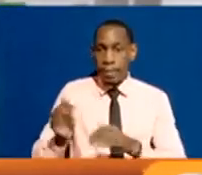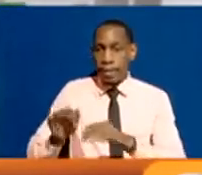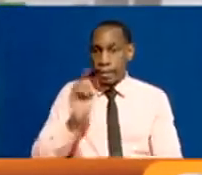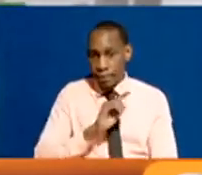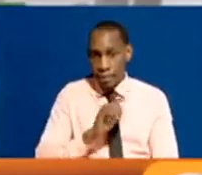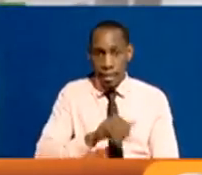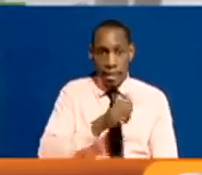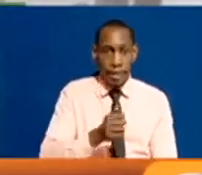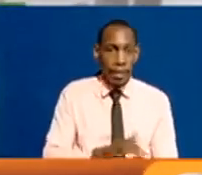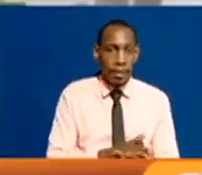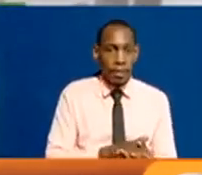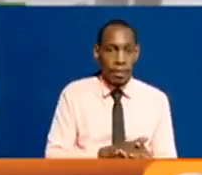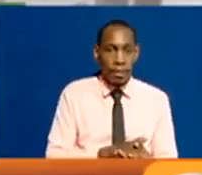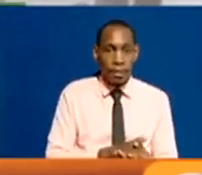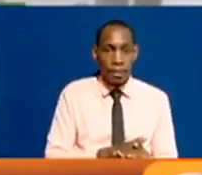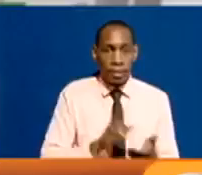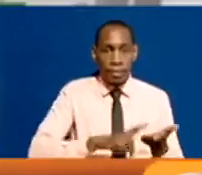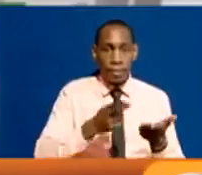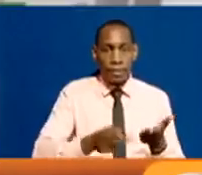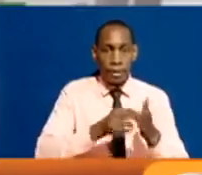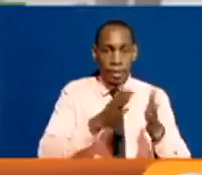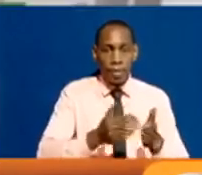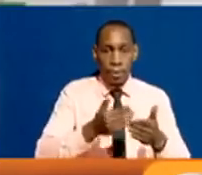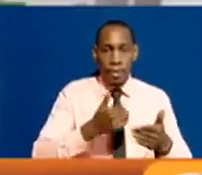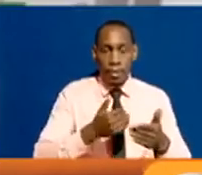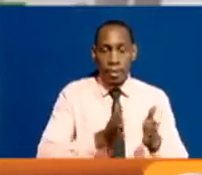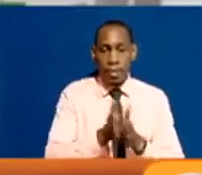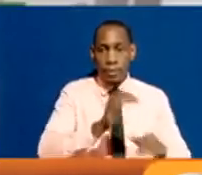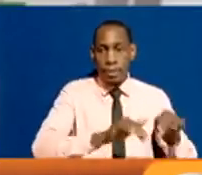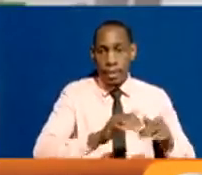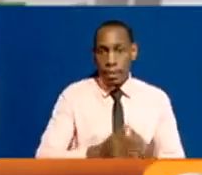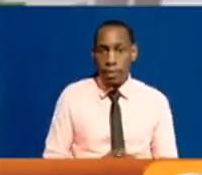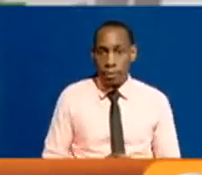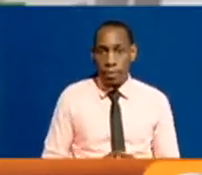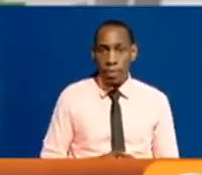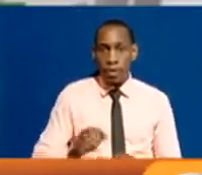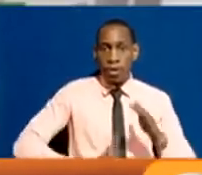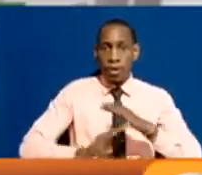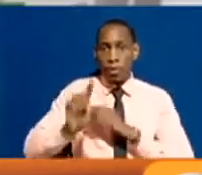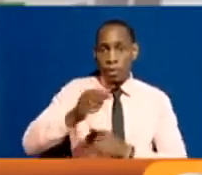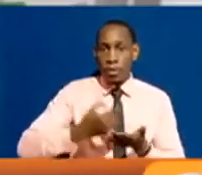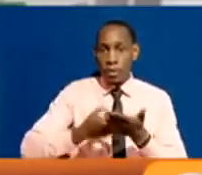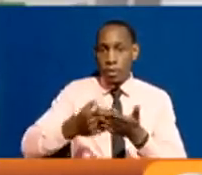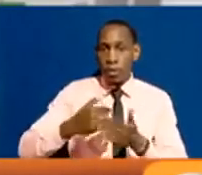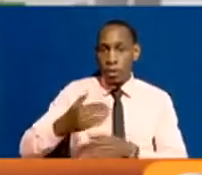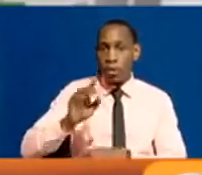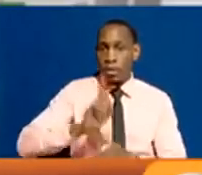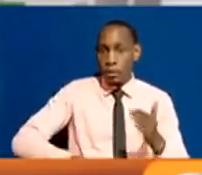elected and some defeated aspirants in the last general election. The main question in the debate has always